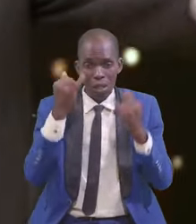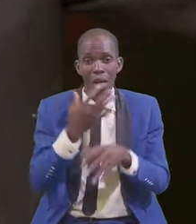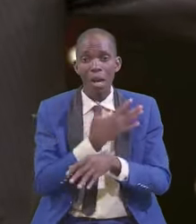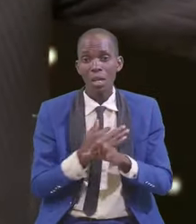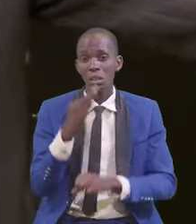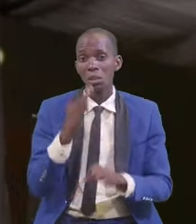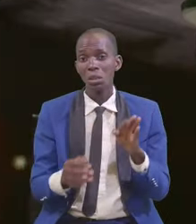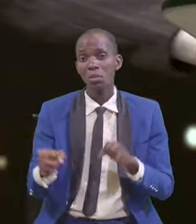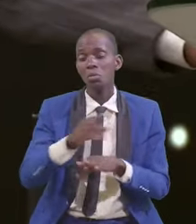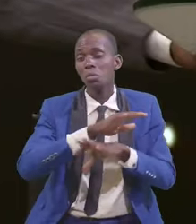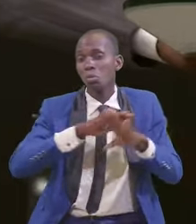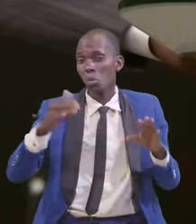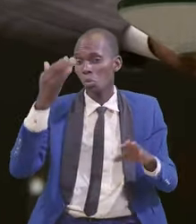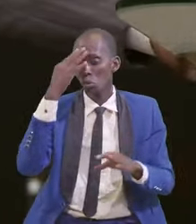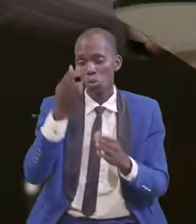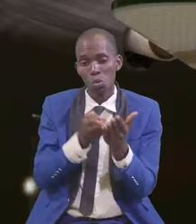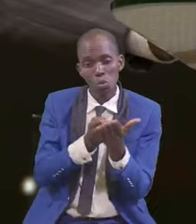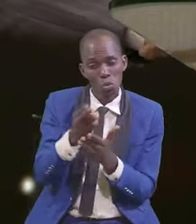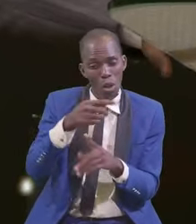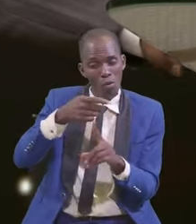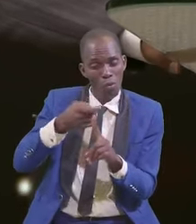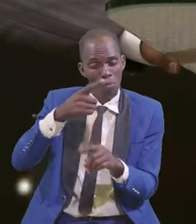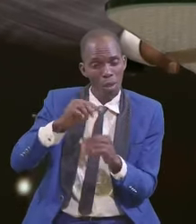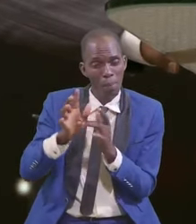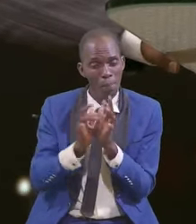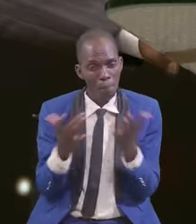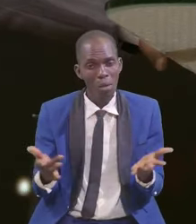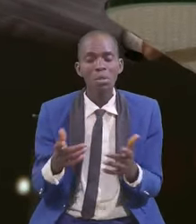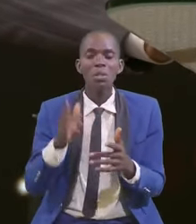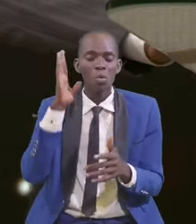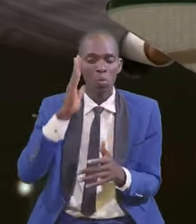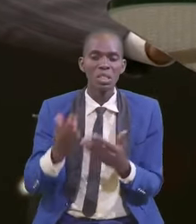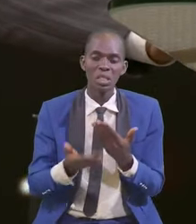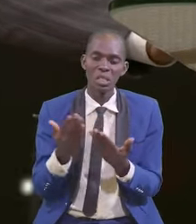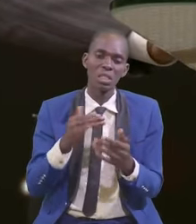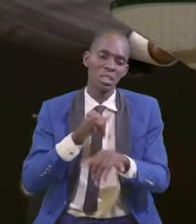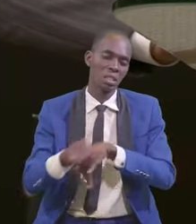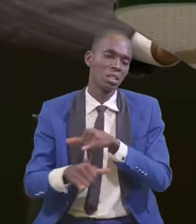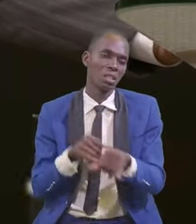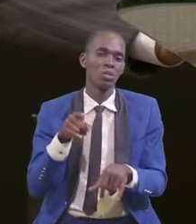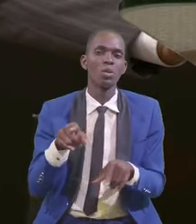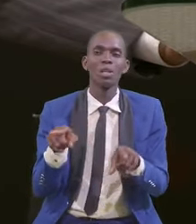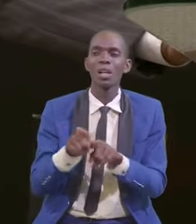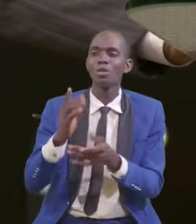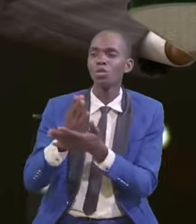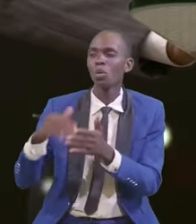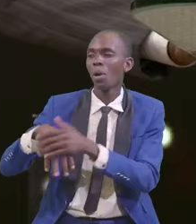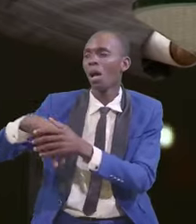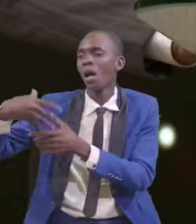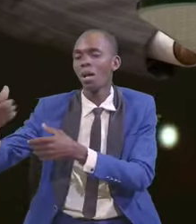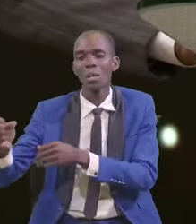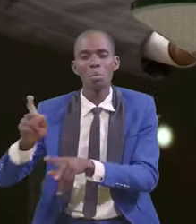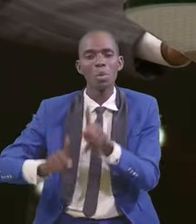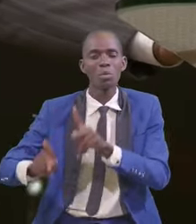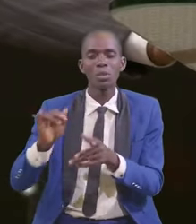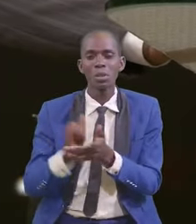it easily deceive you it just like sometimes you meet some of these people outside and they're not born again but